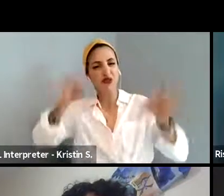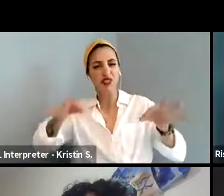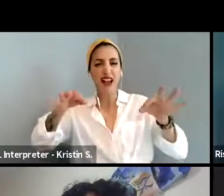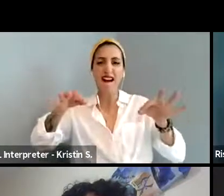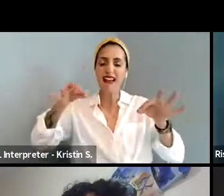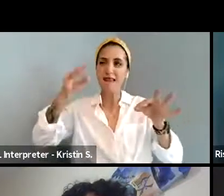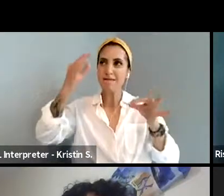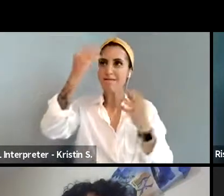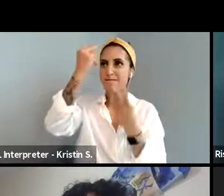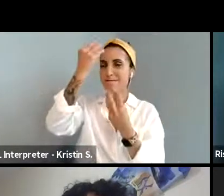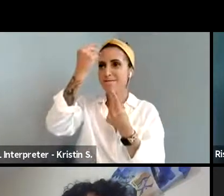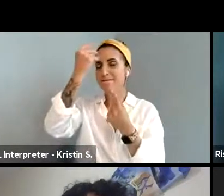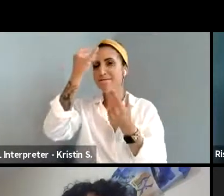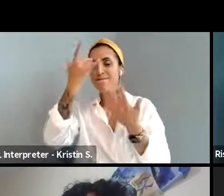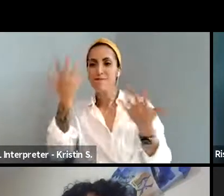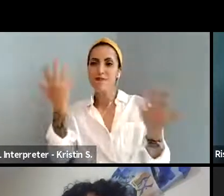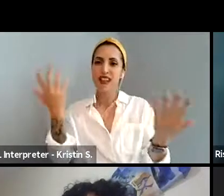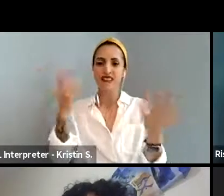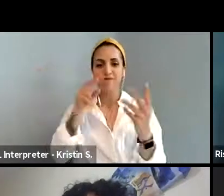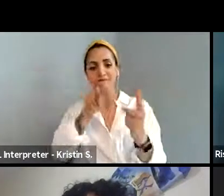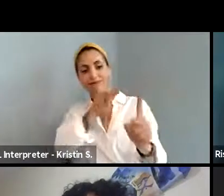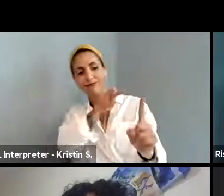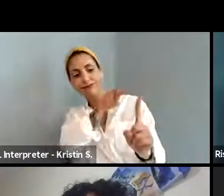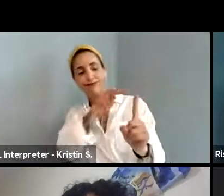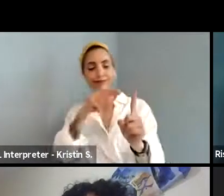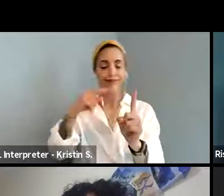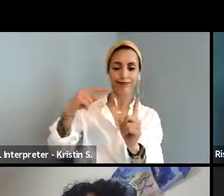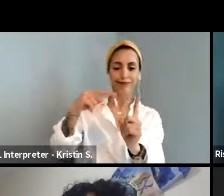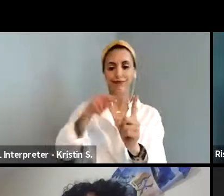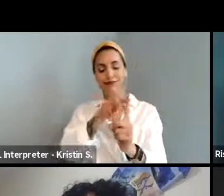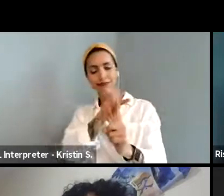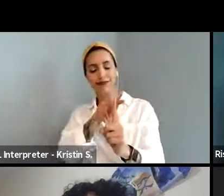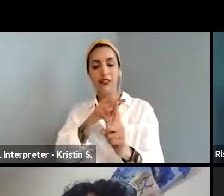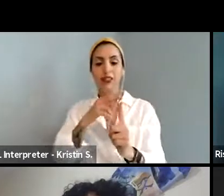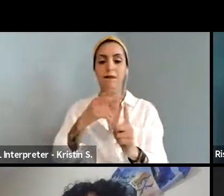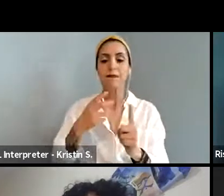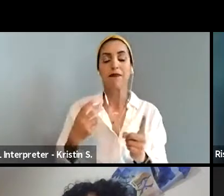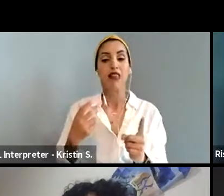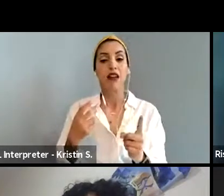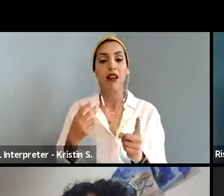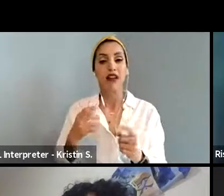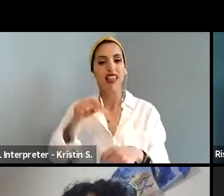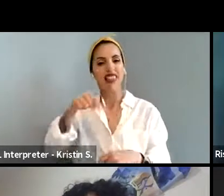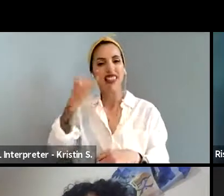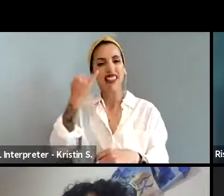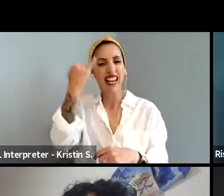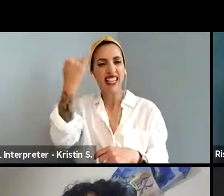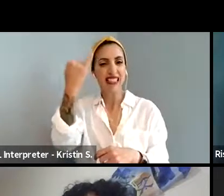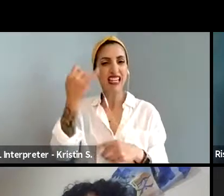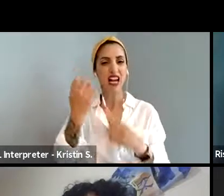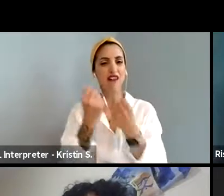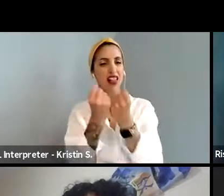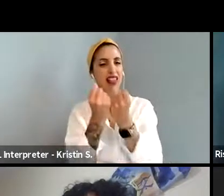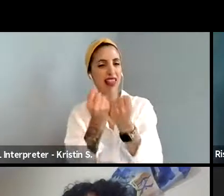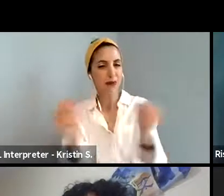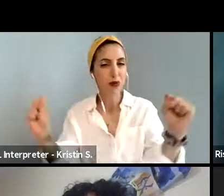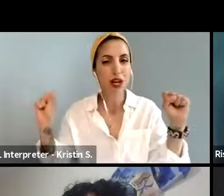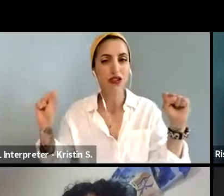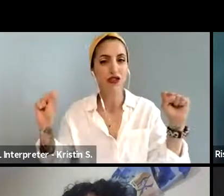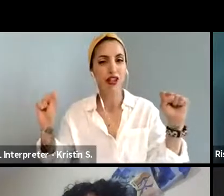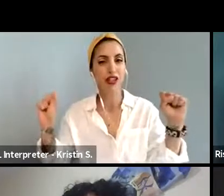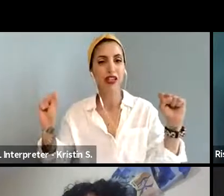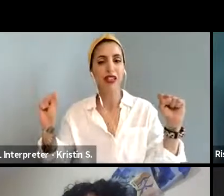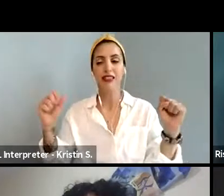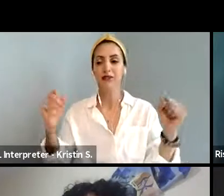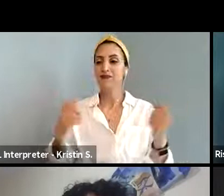the lens and the frame. And I was sharing with the group the other day, this idea that the liberation and freedom is becoming one